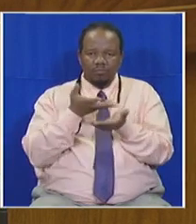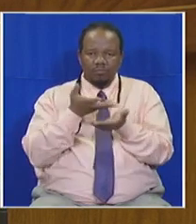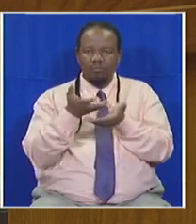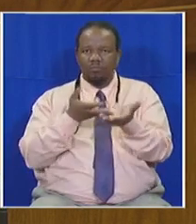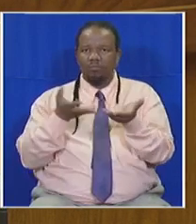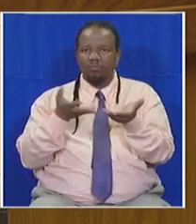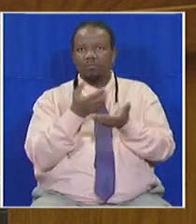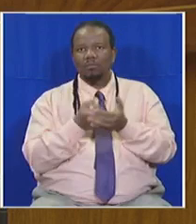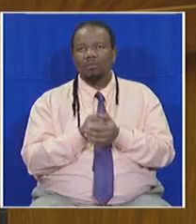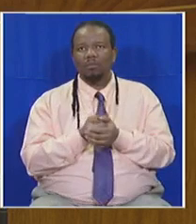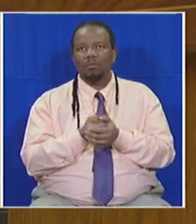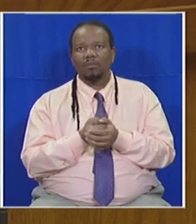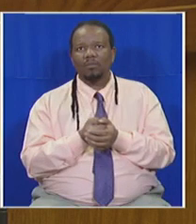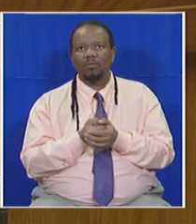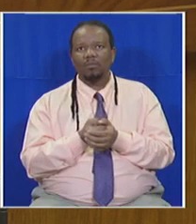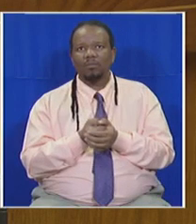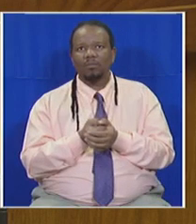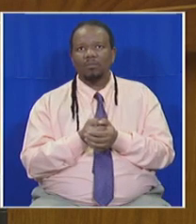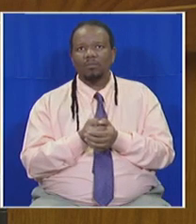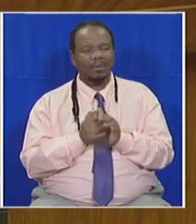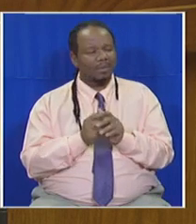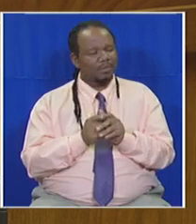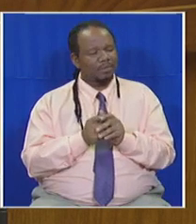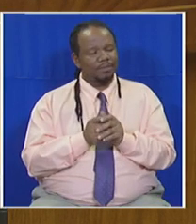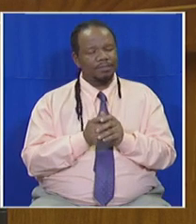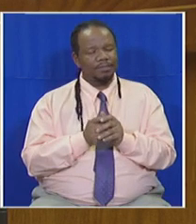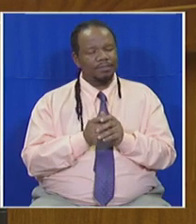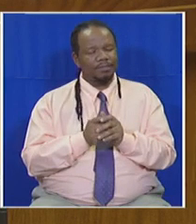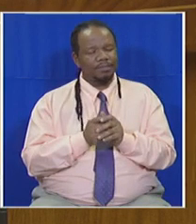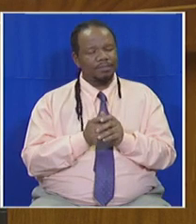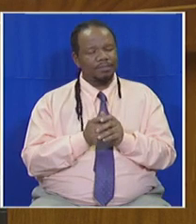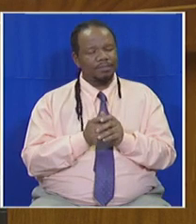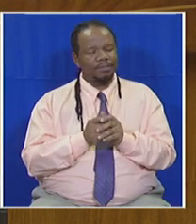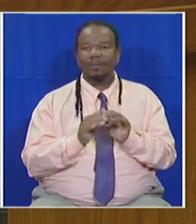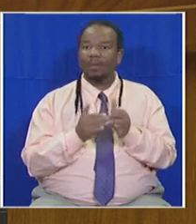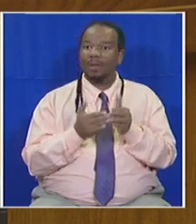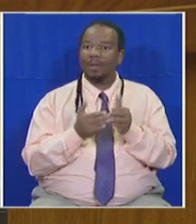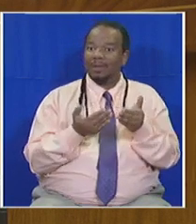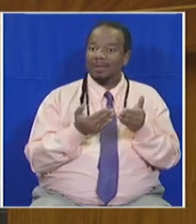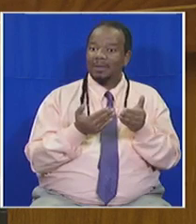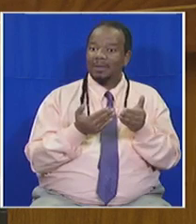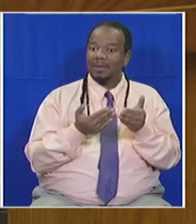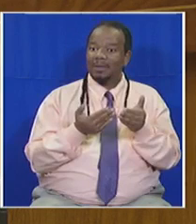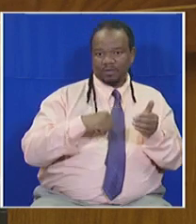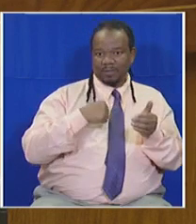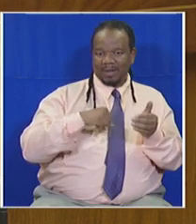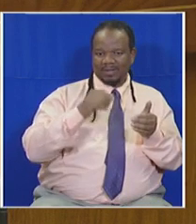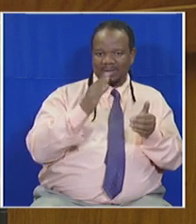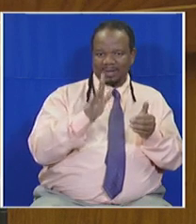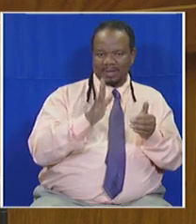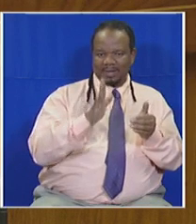goal in any specific municipal area is to ensure development in a sustainable